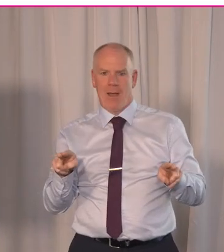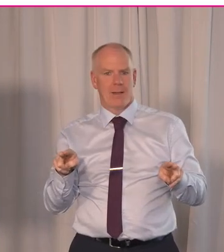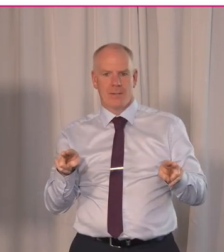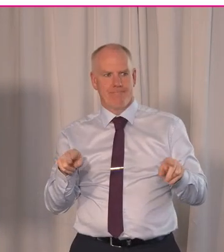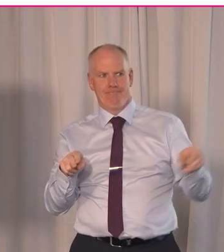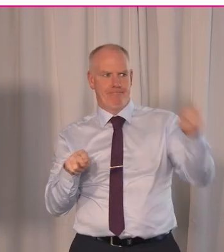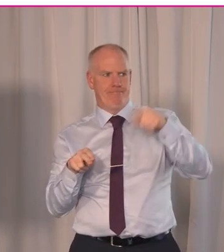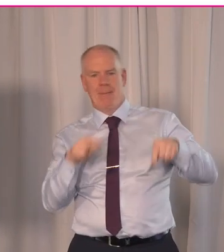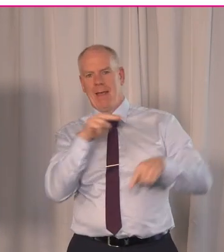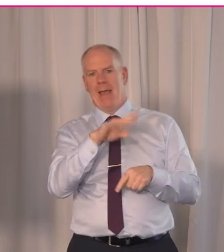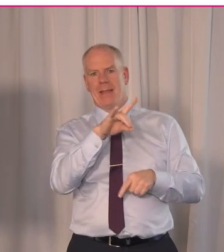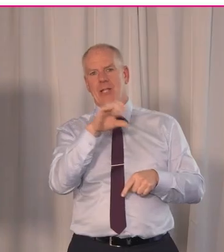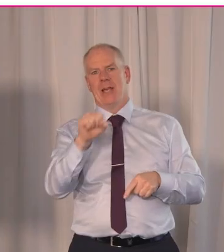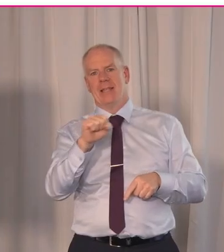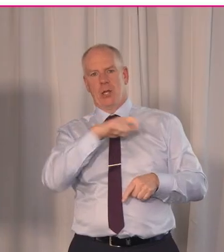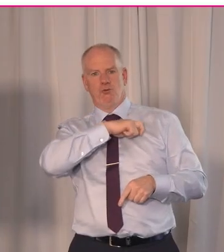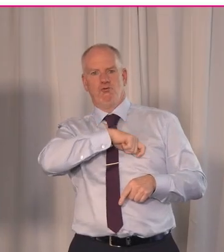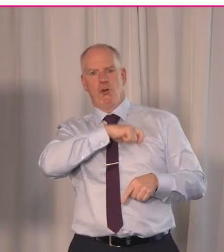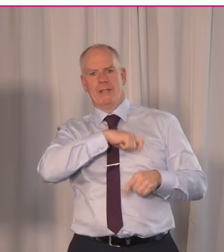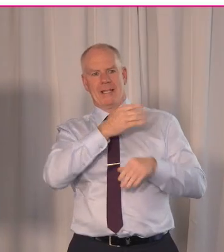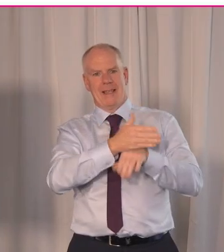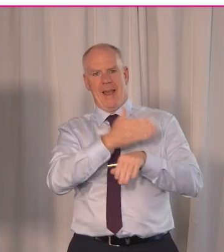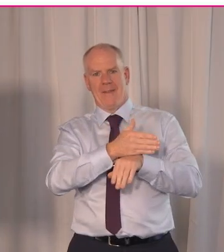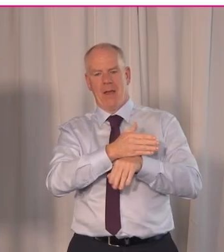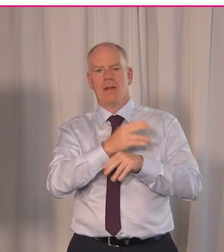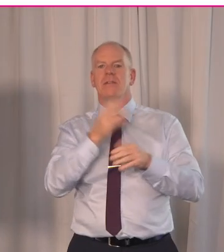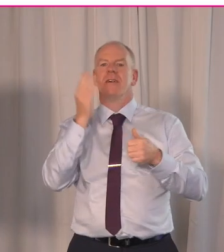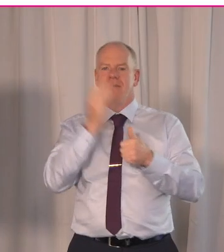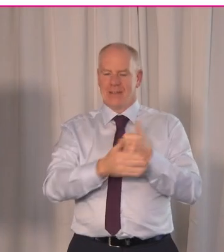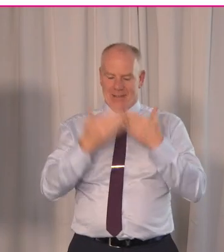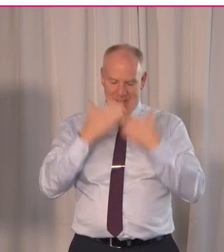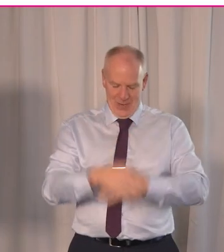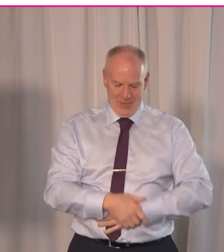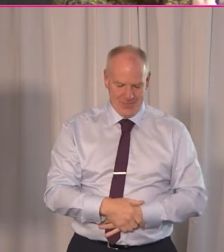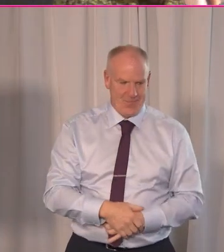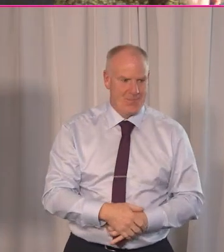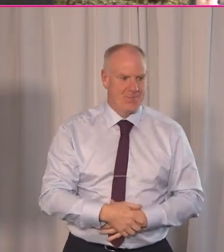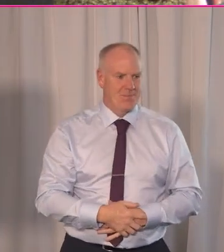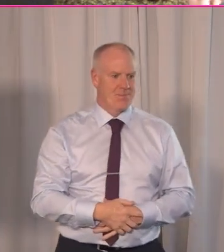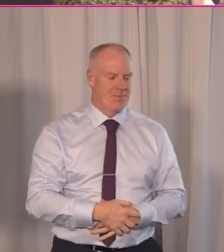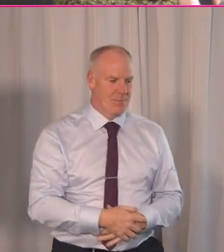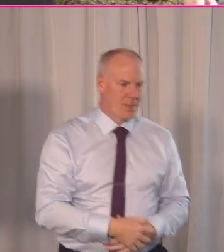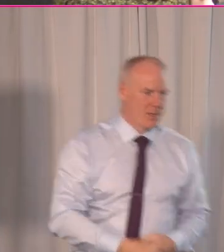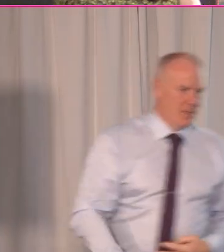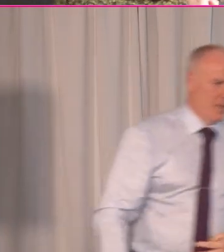directly from NHS trusts. And I'll end there. So thank you. Thank you, Karen.